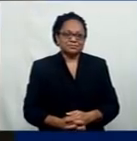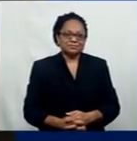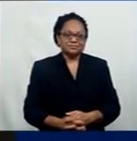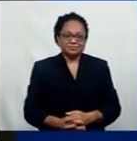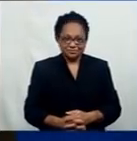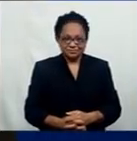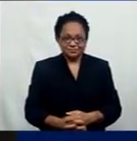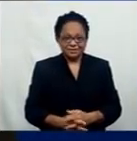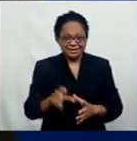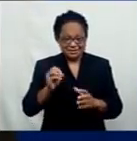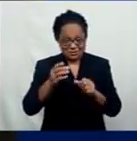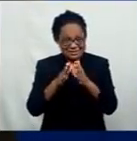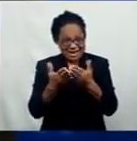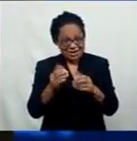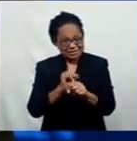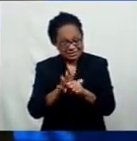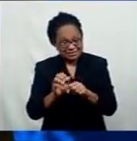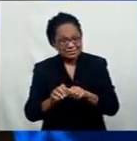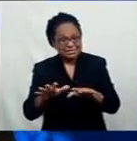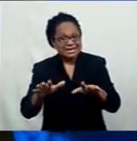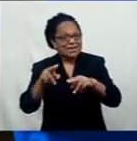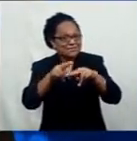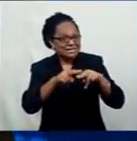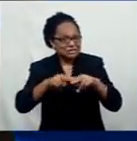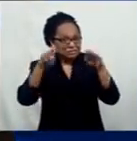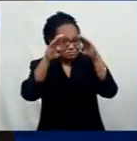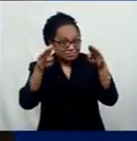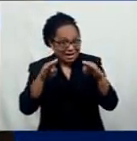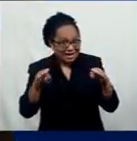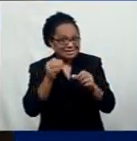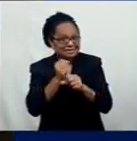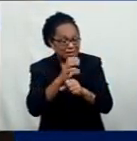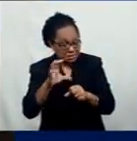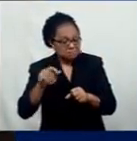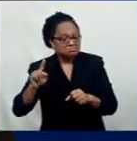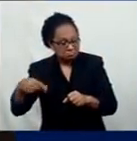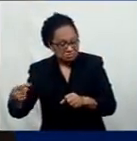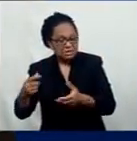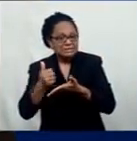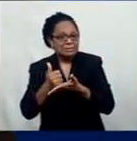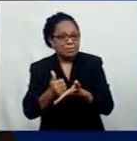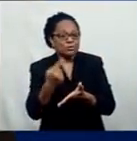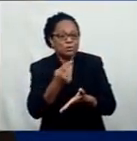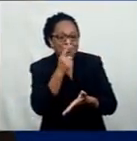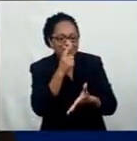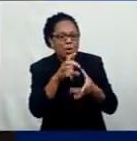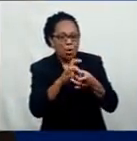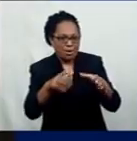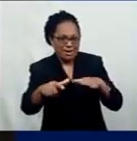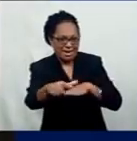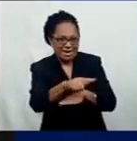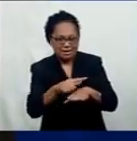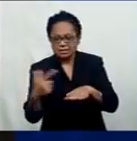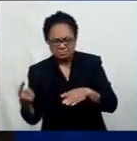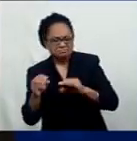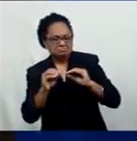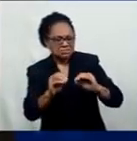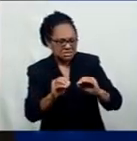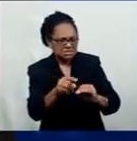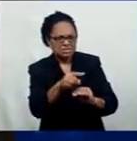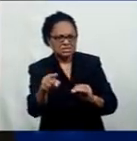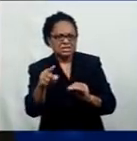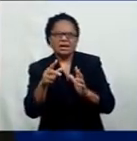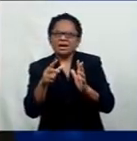Amidst the COVID-19 pandemic, Fiji Pine Limited continues to assist landowning communities in terms of education, rural